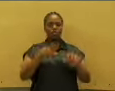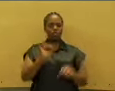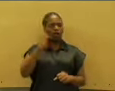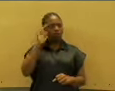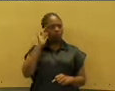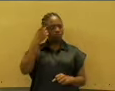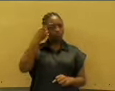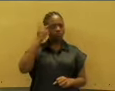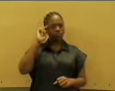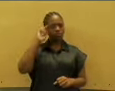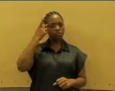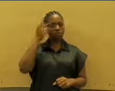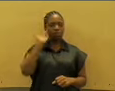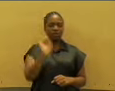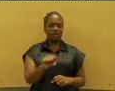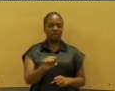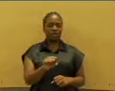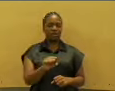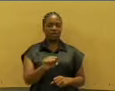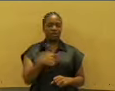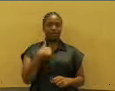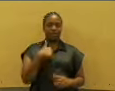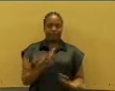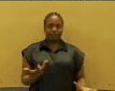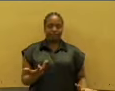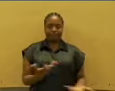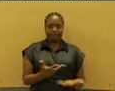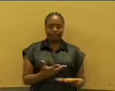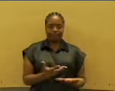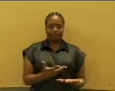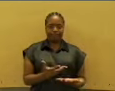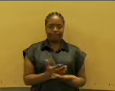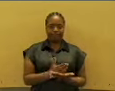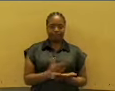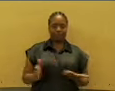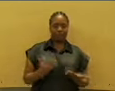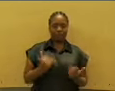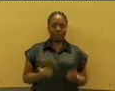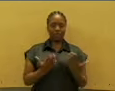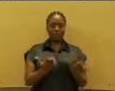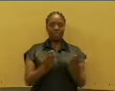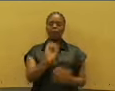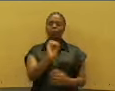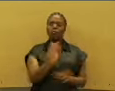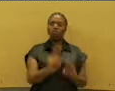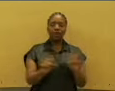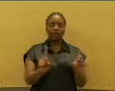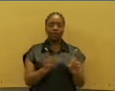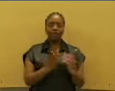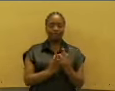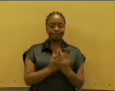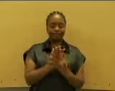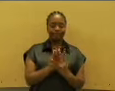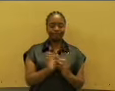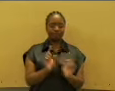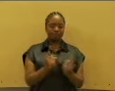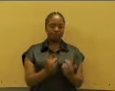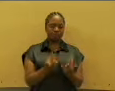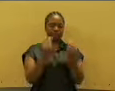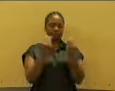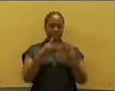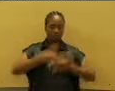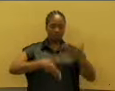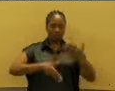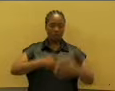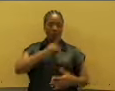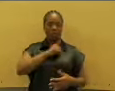will run into the problem of excluding people from reaching these services which are available. So that was something we definitely noted in our